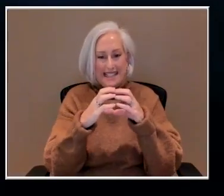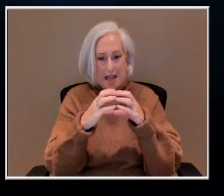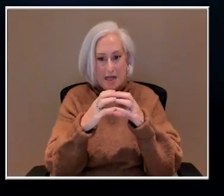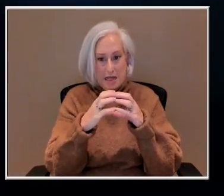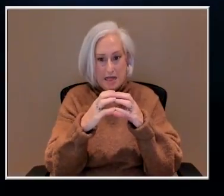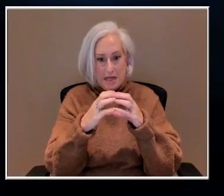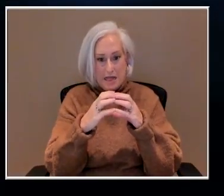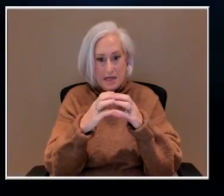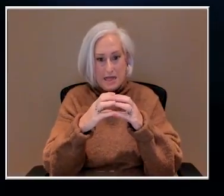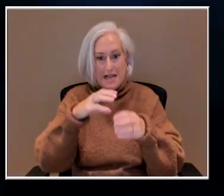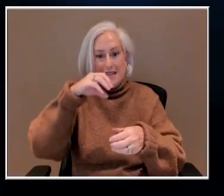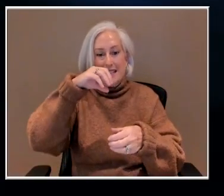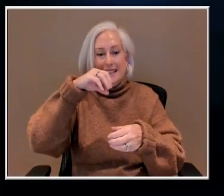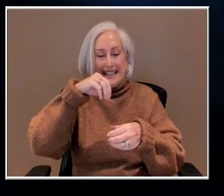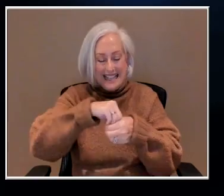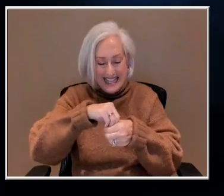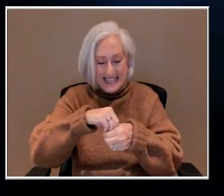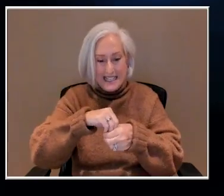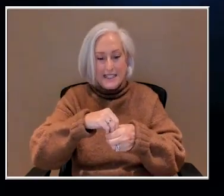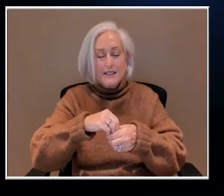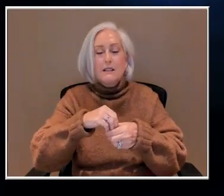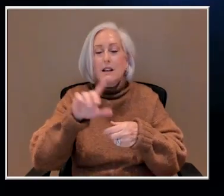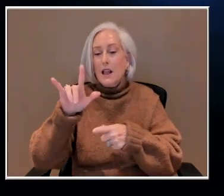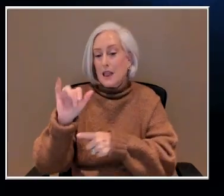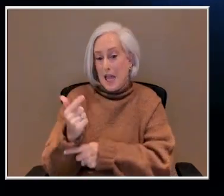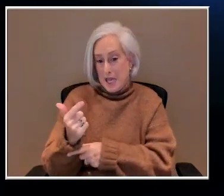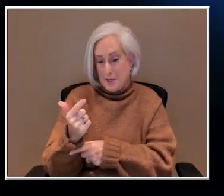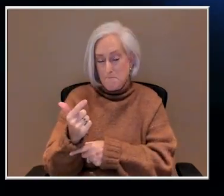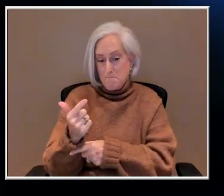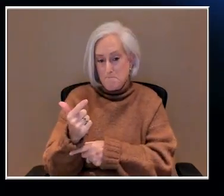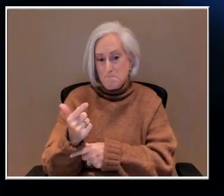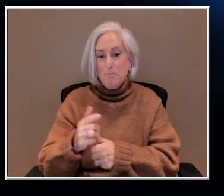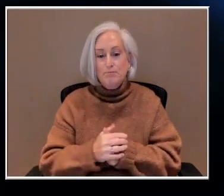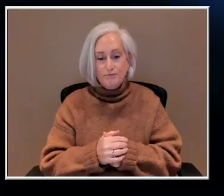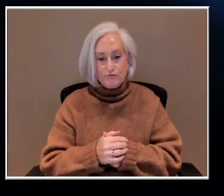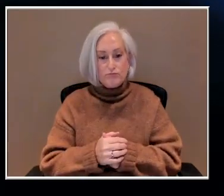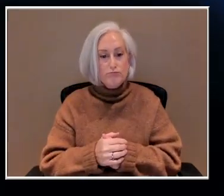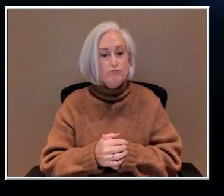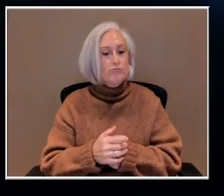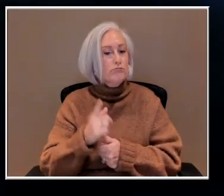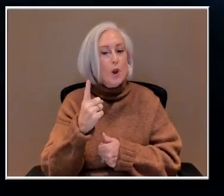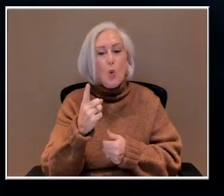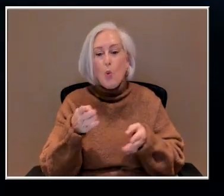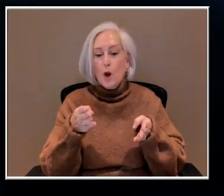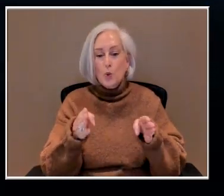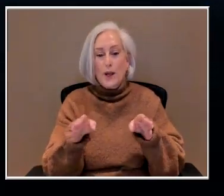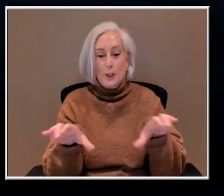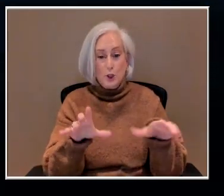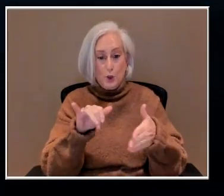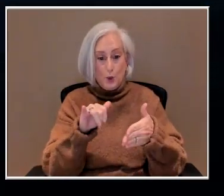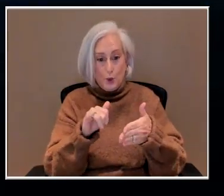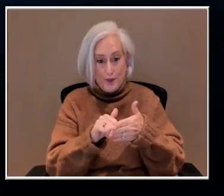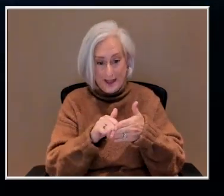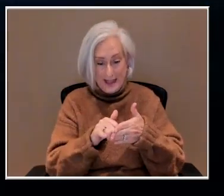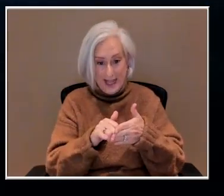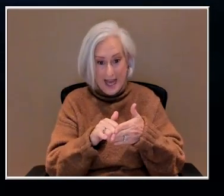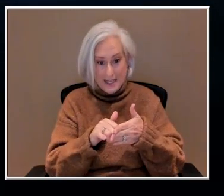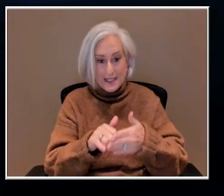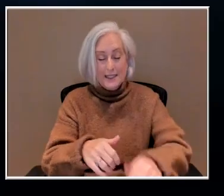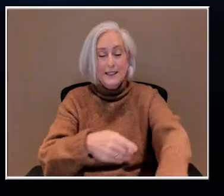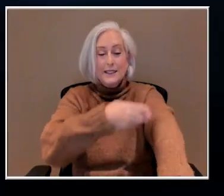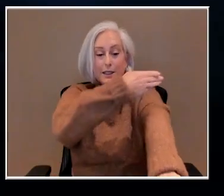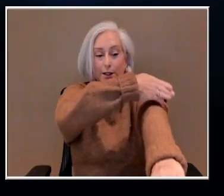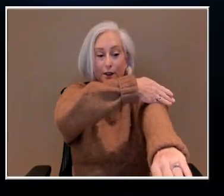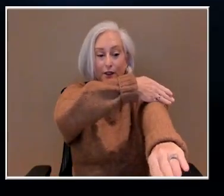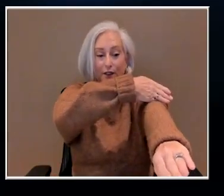the extremity, in the lower extremity. So one way of describing that would be to do a formal amputation. In John's case, that